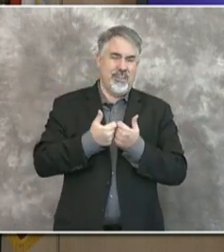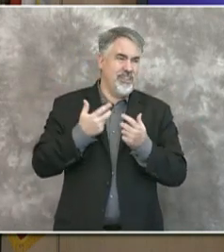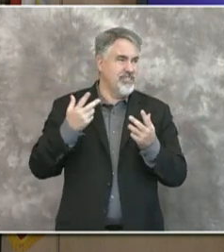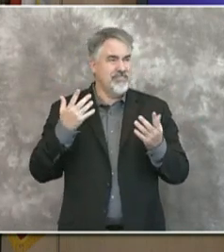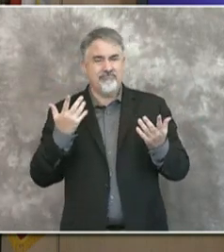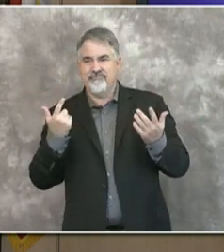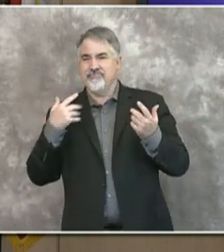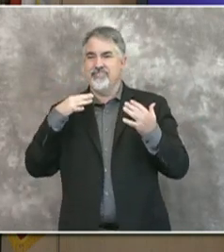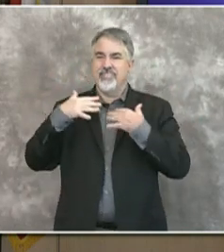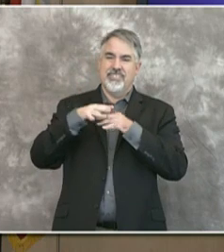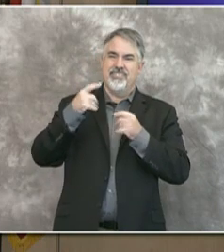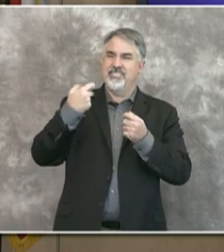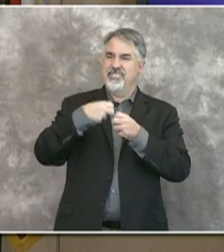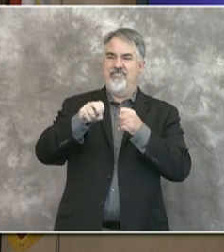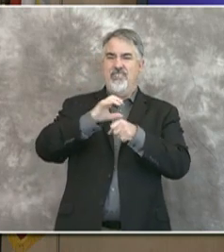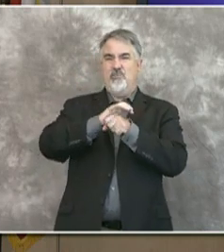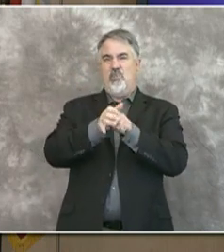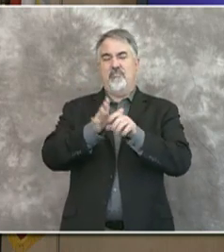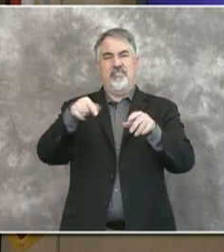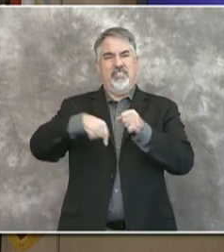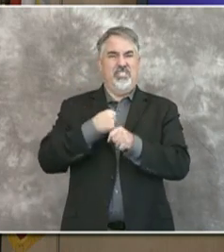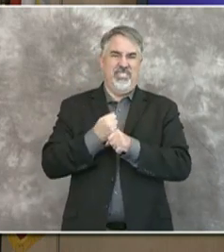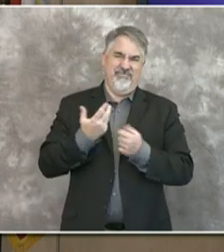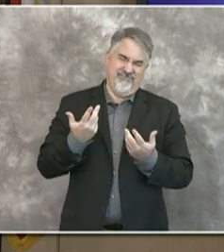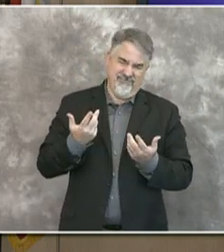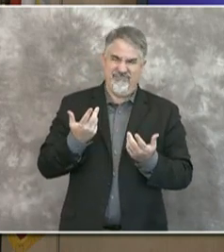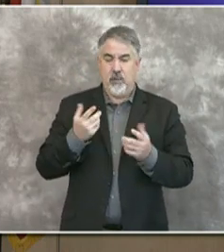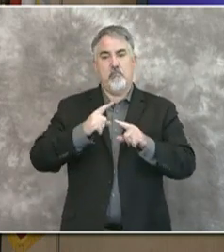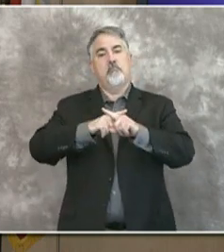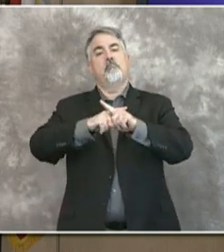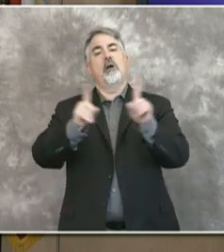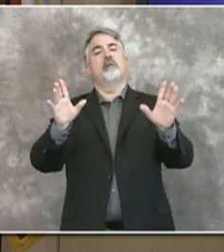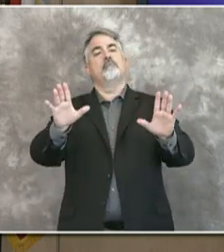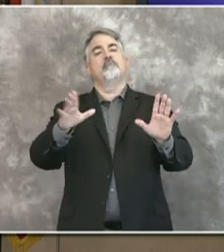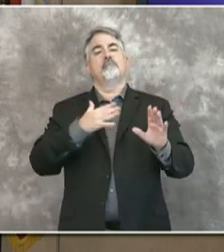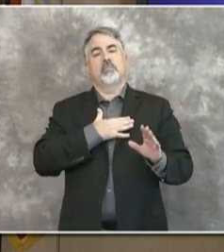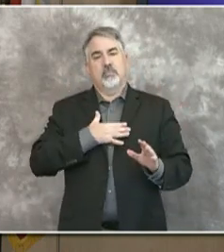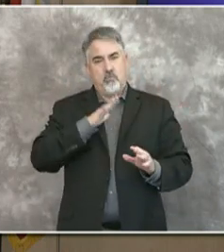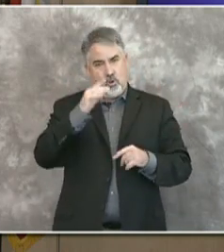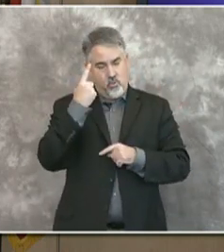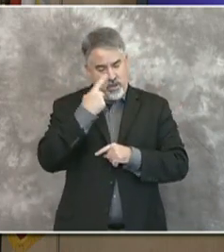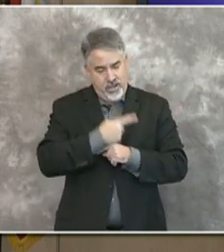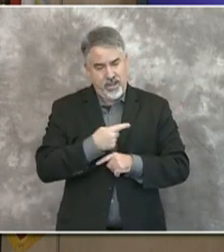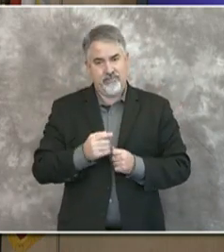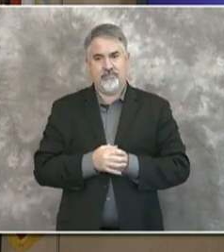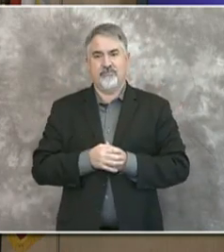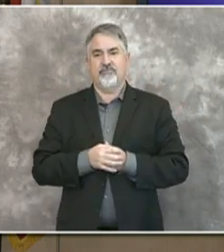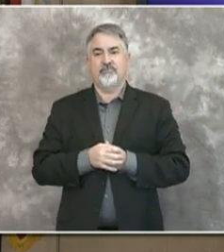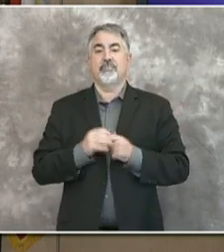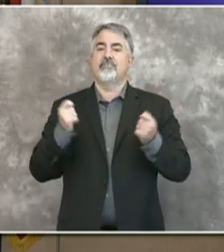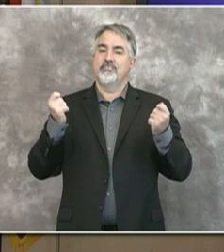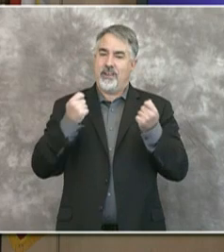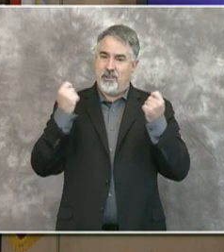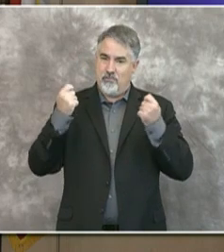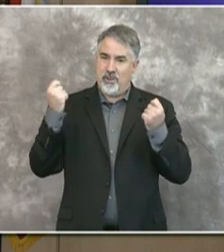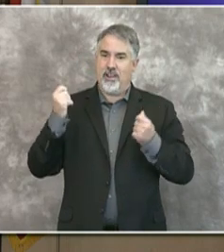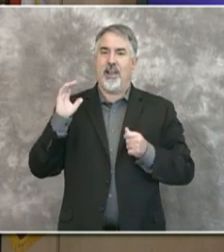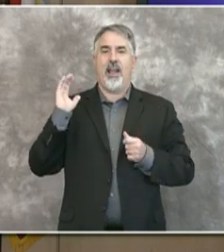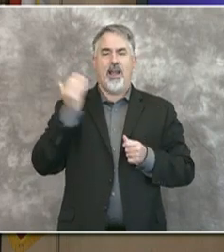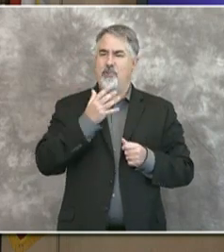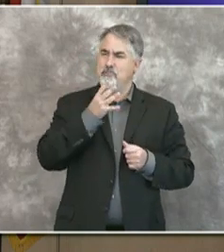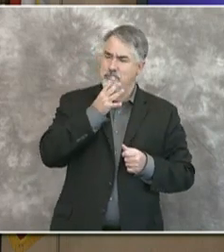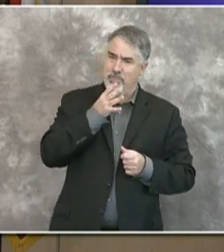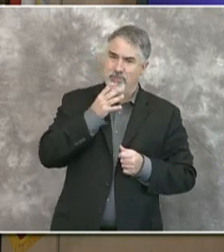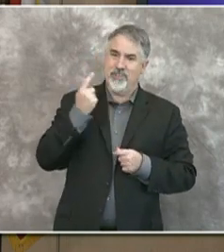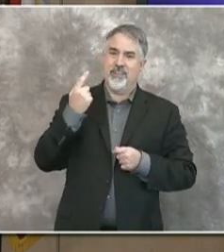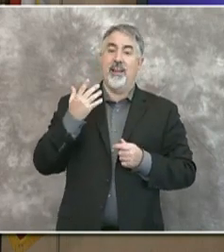this year, but I encourage all families to enjoy the day. More than ever, let's celebrate moms and count the blessings